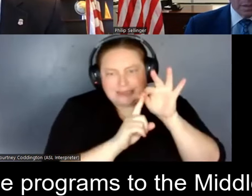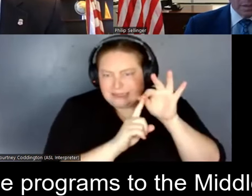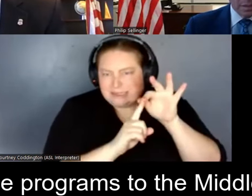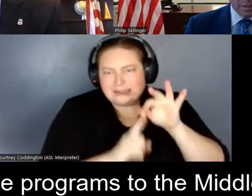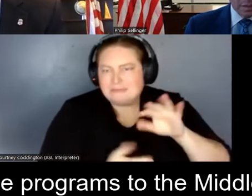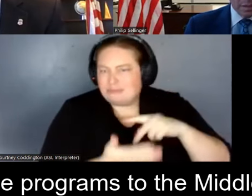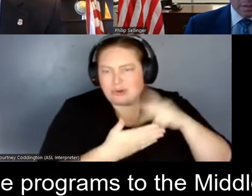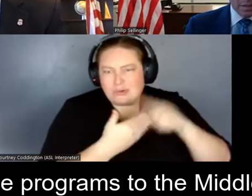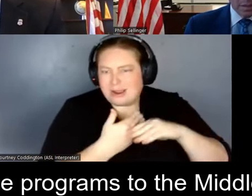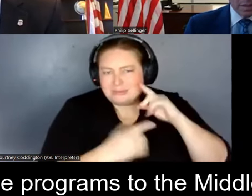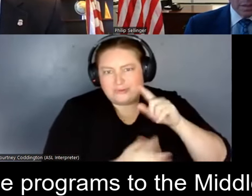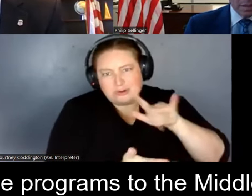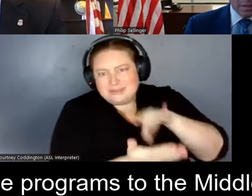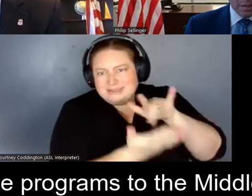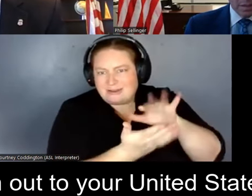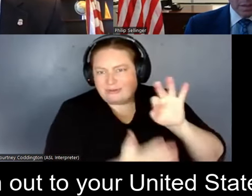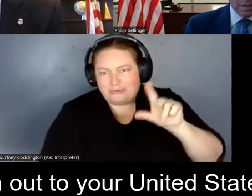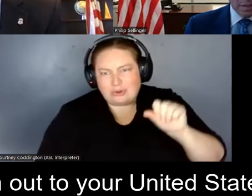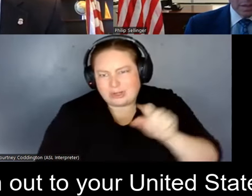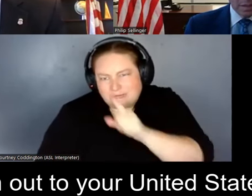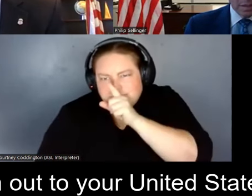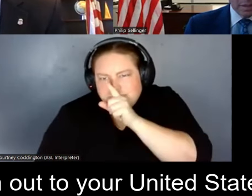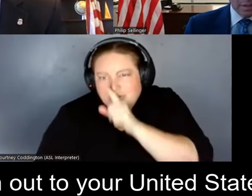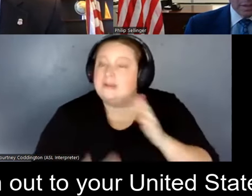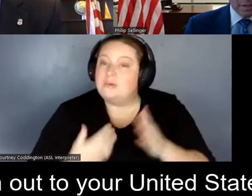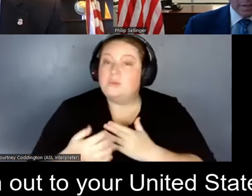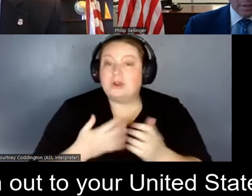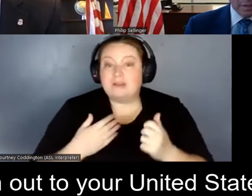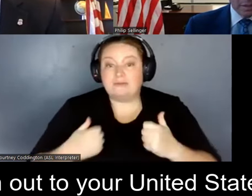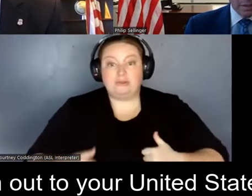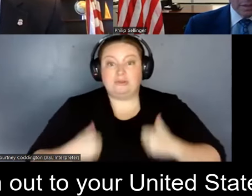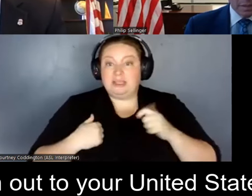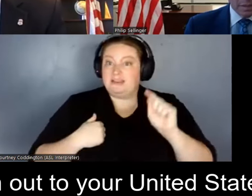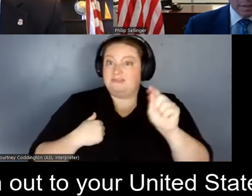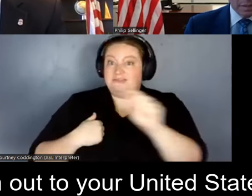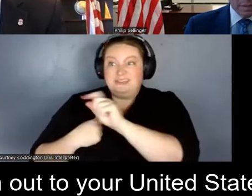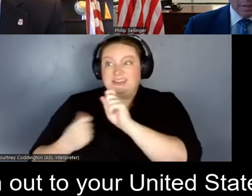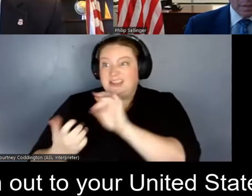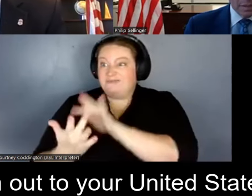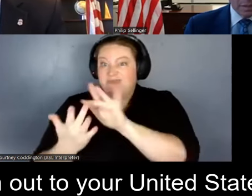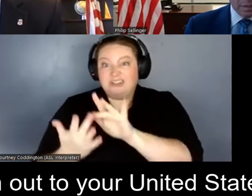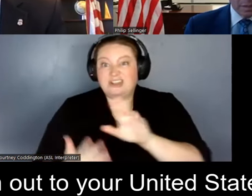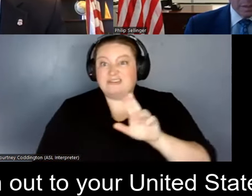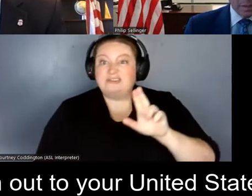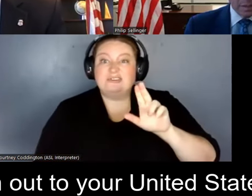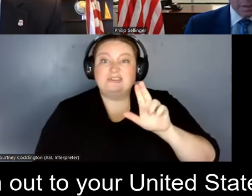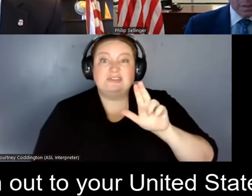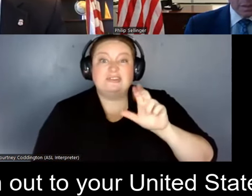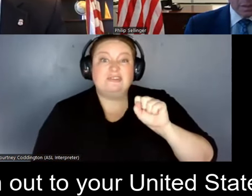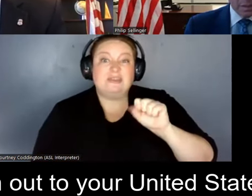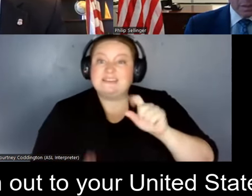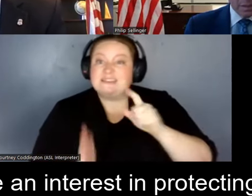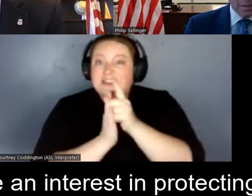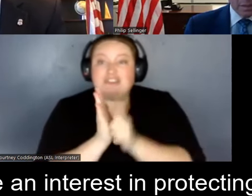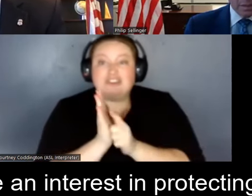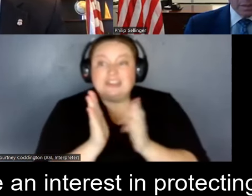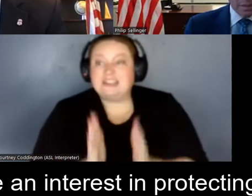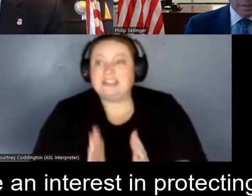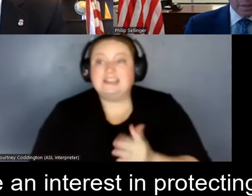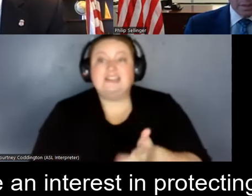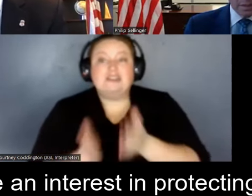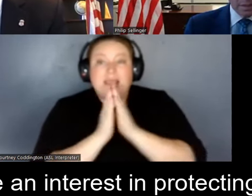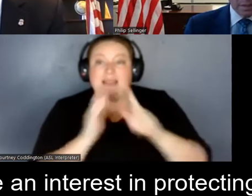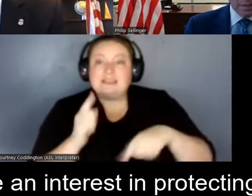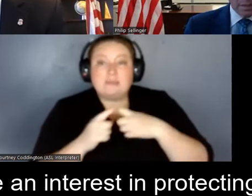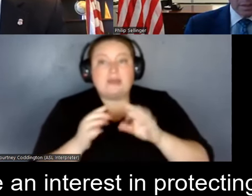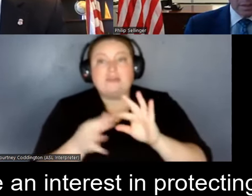Florida. Wherever you are located, just feel free to reach out to your United States attorney to ask about the United Against Hate program.